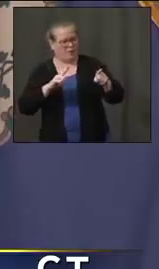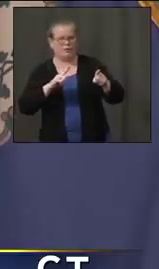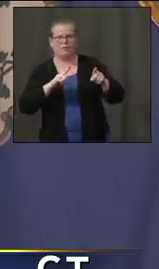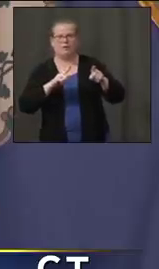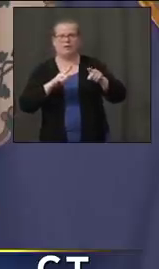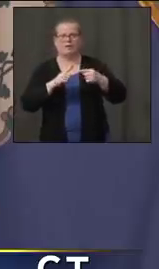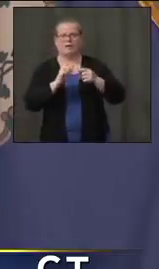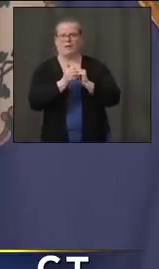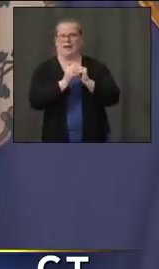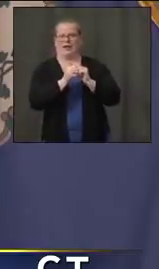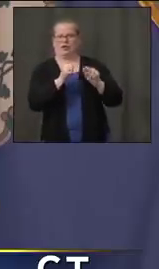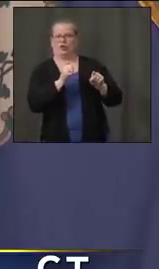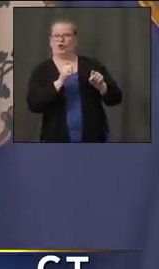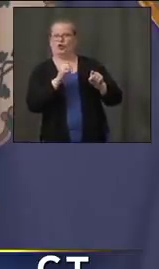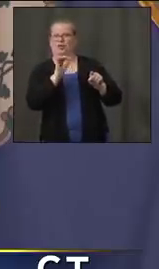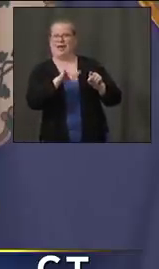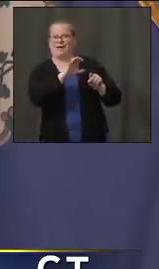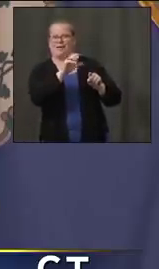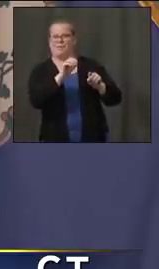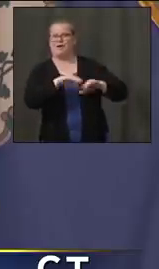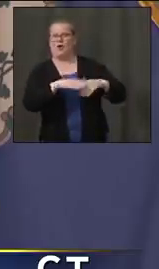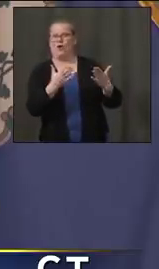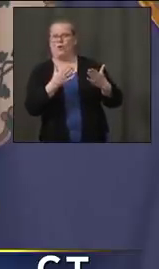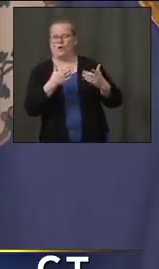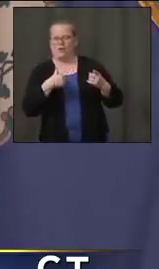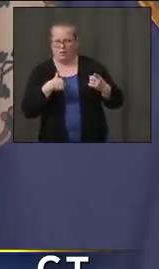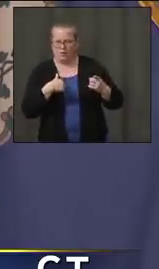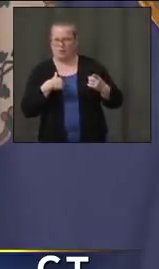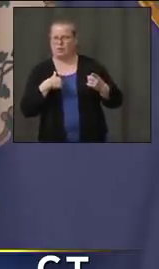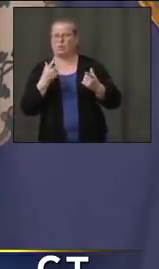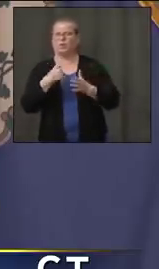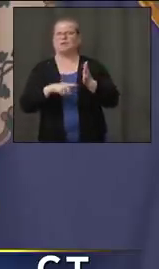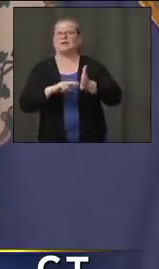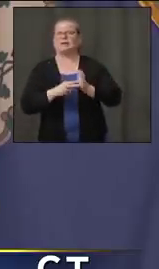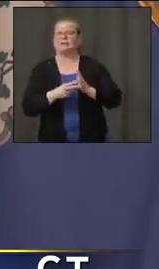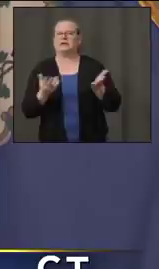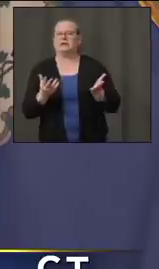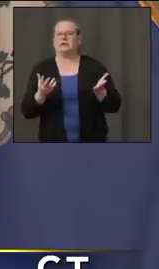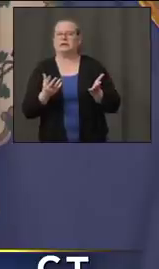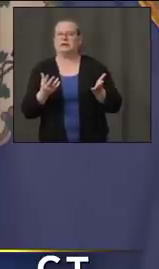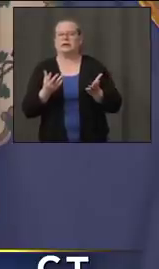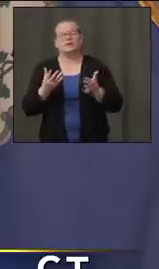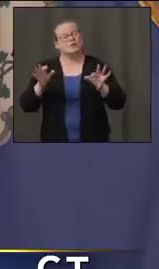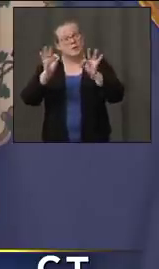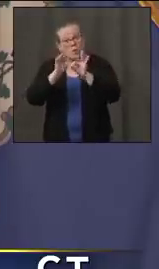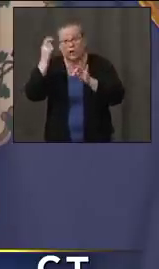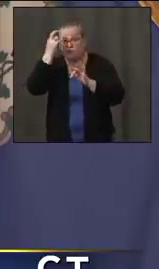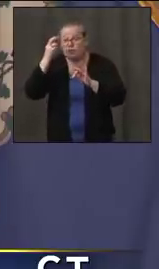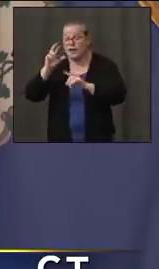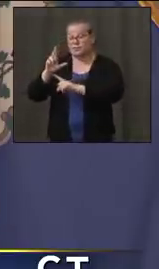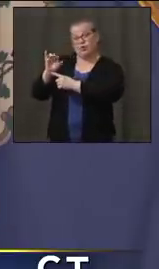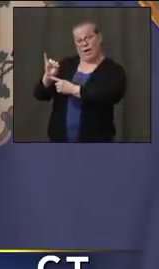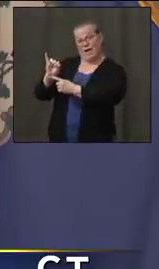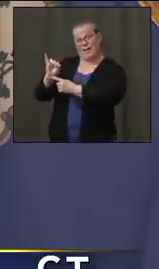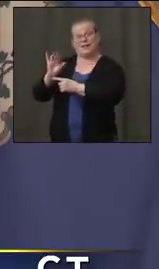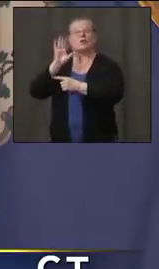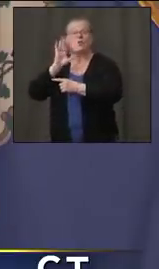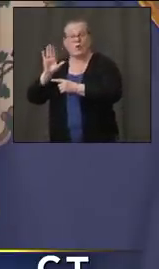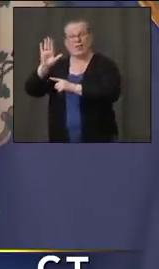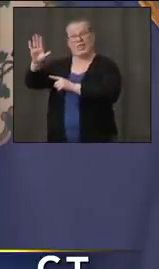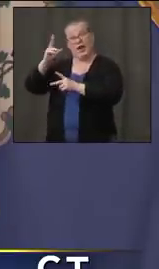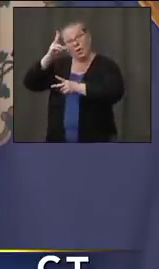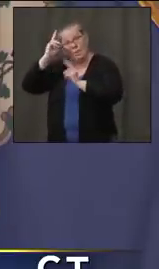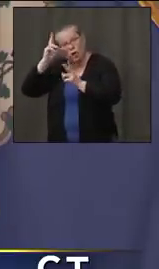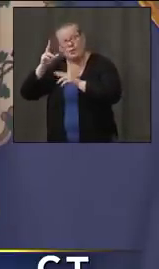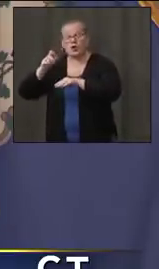Island is going to be opening their hair salons and barber shops in about 10 days. So we do have that regional effect as well as